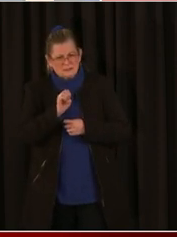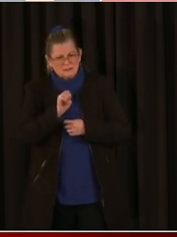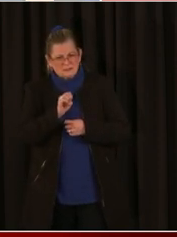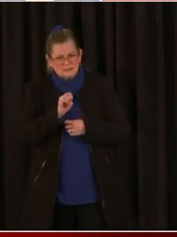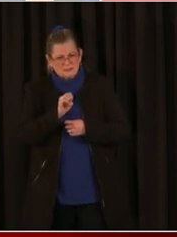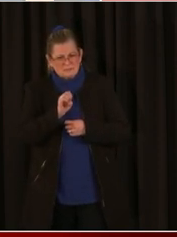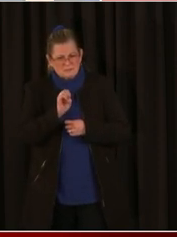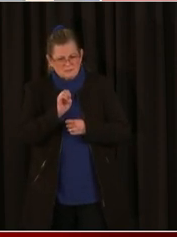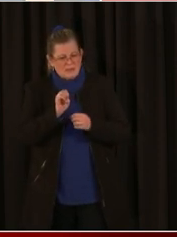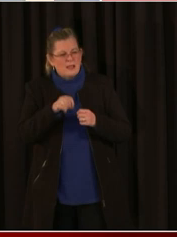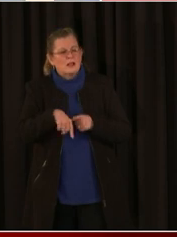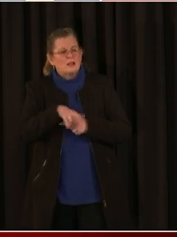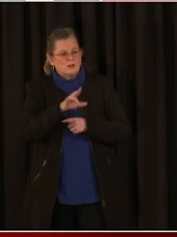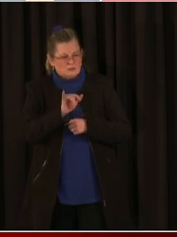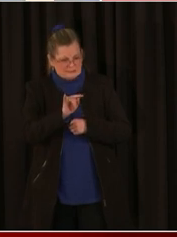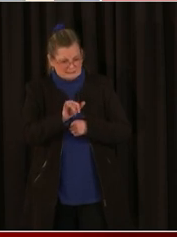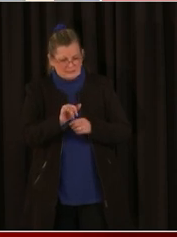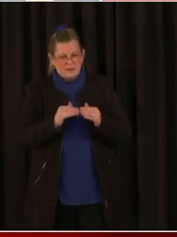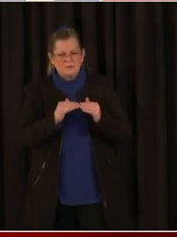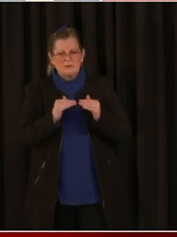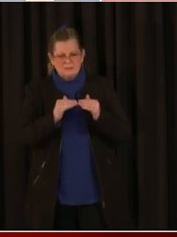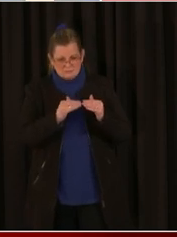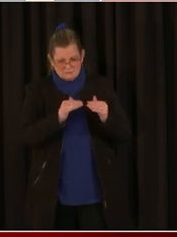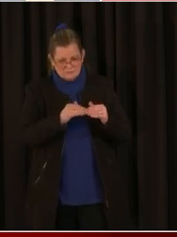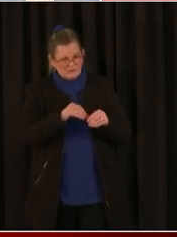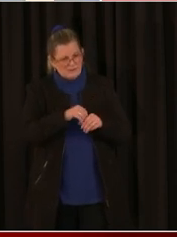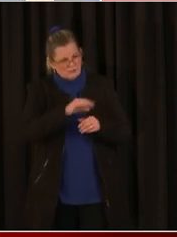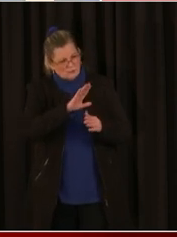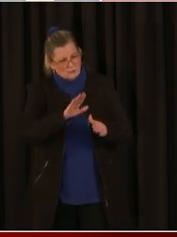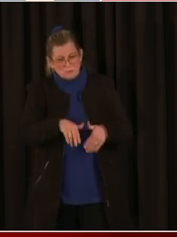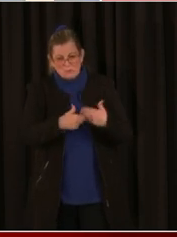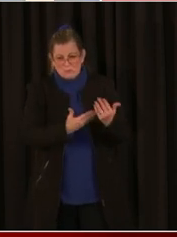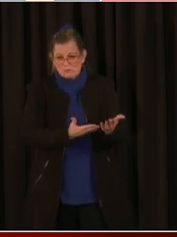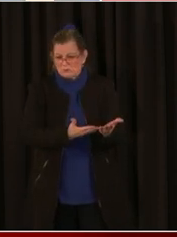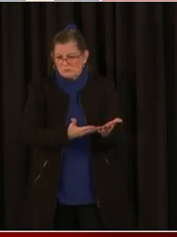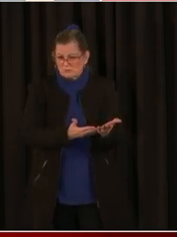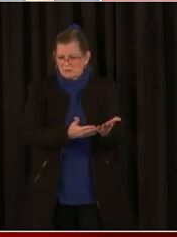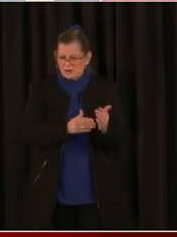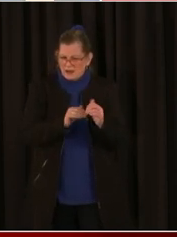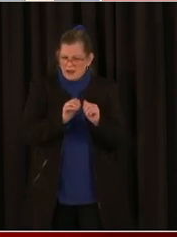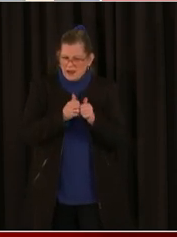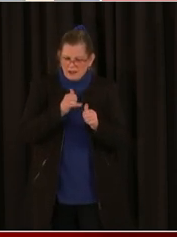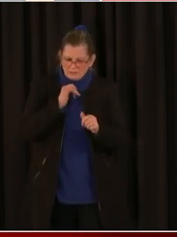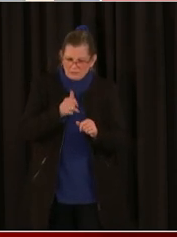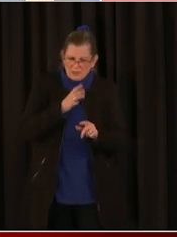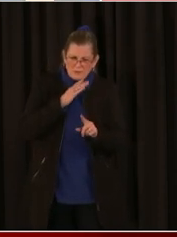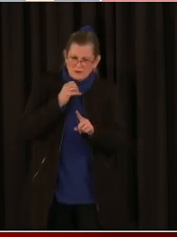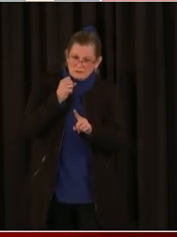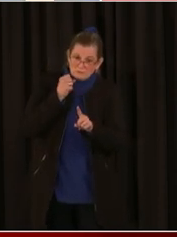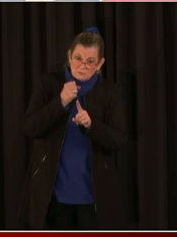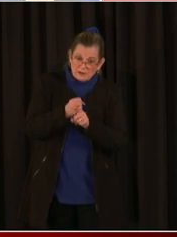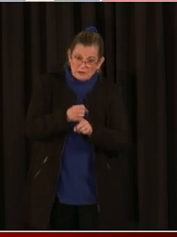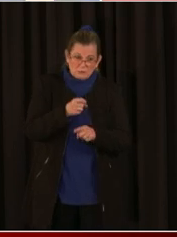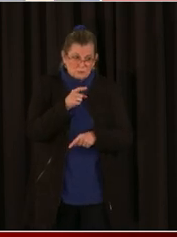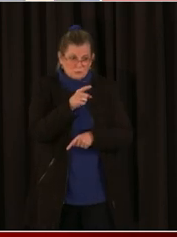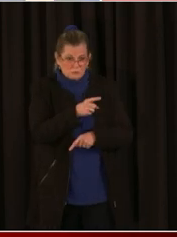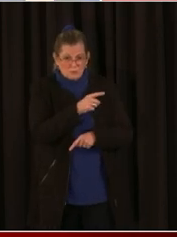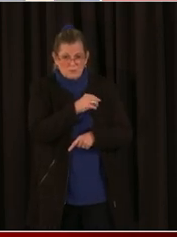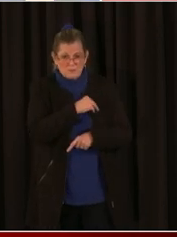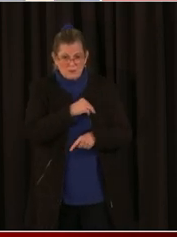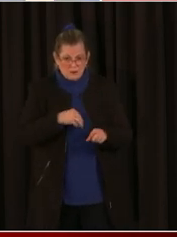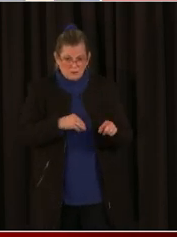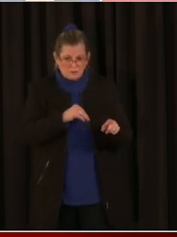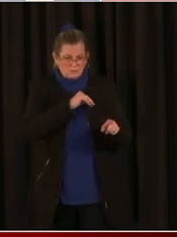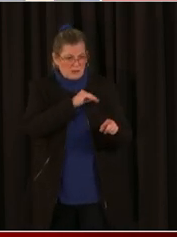and what, if any, interaction it might have with the new office the mayor just mentioned?